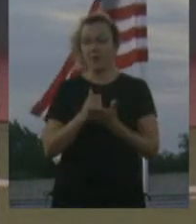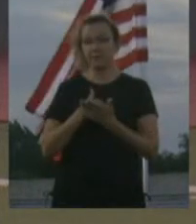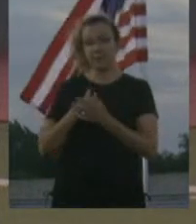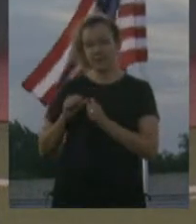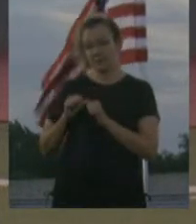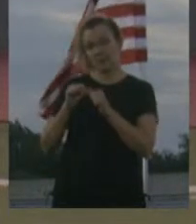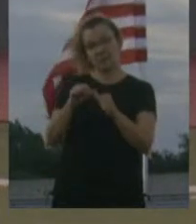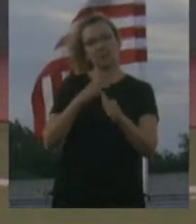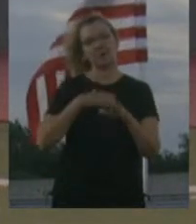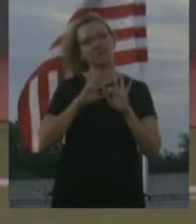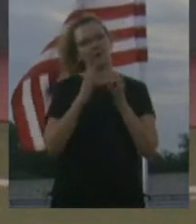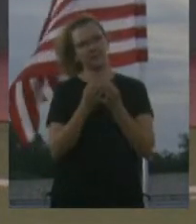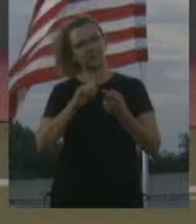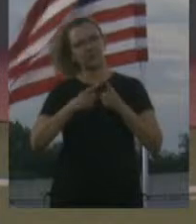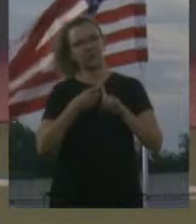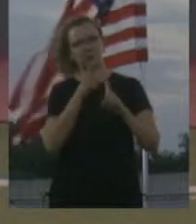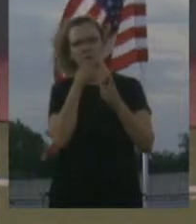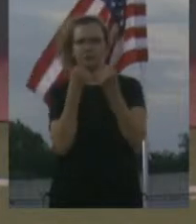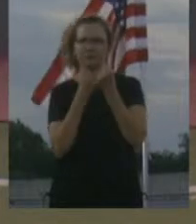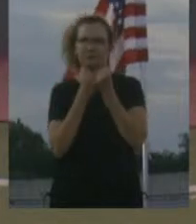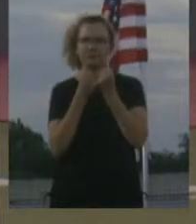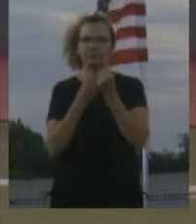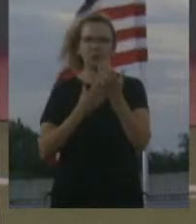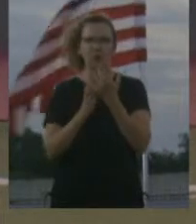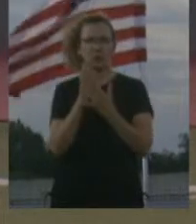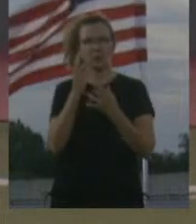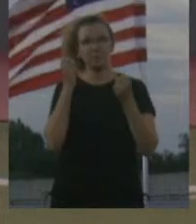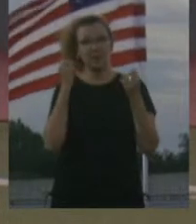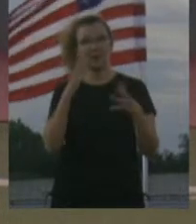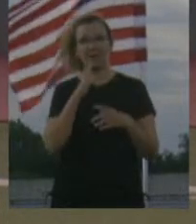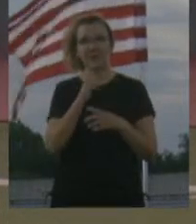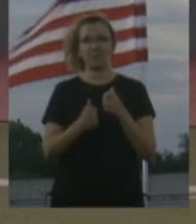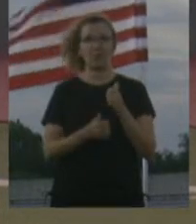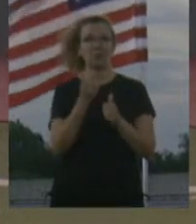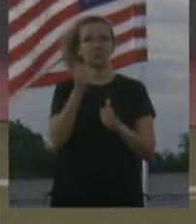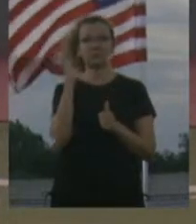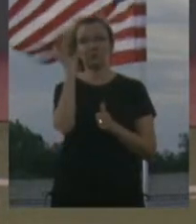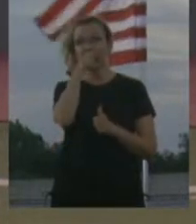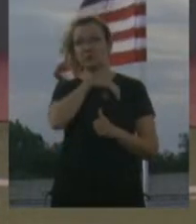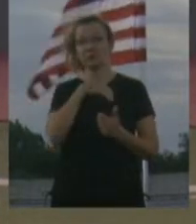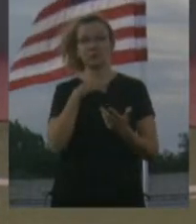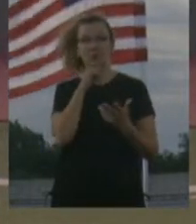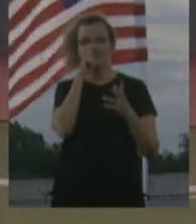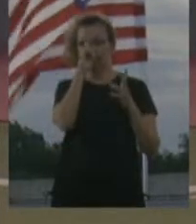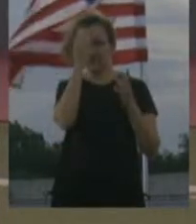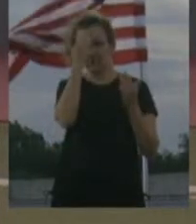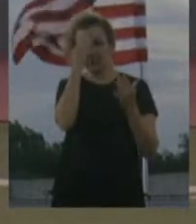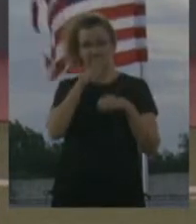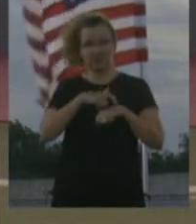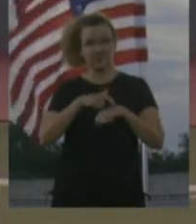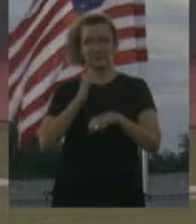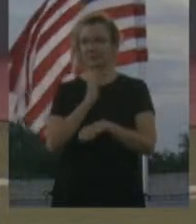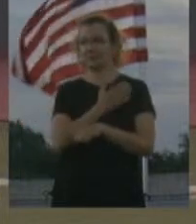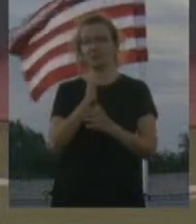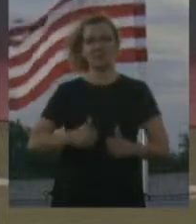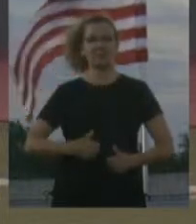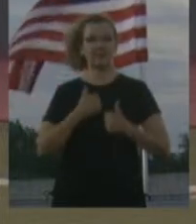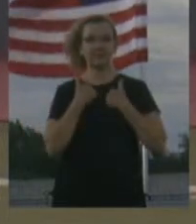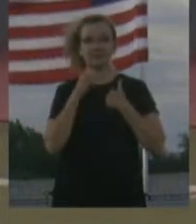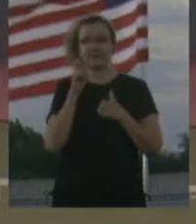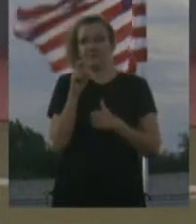friends, who stood alongside me through some of the most unusual, unexpected, and unfamiliar times in all of our lives.